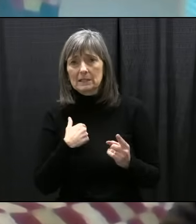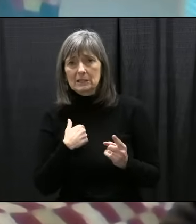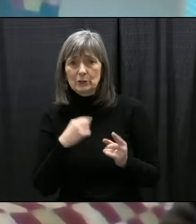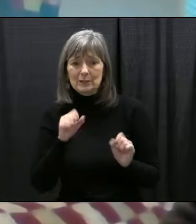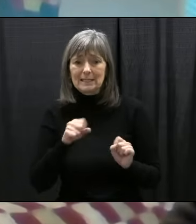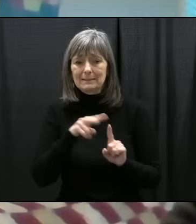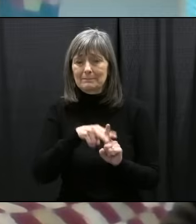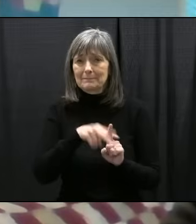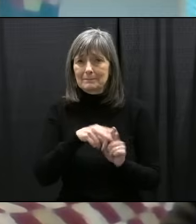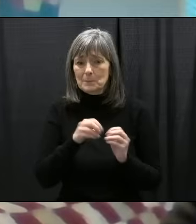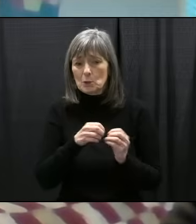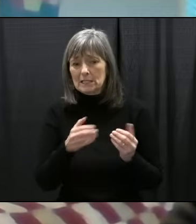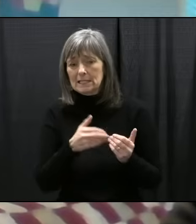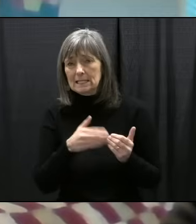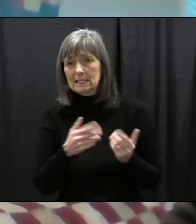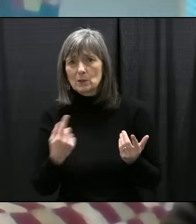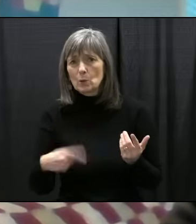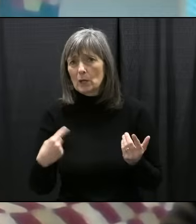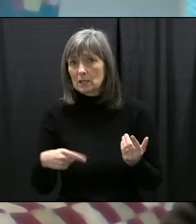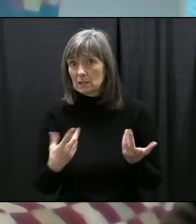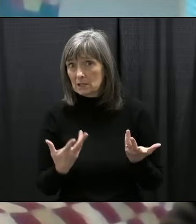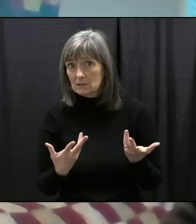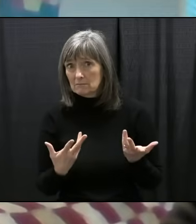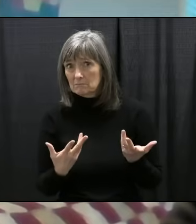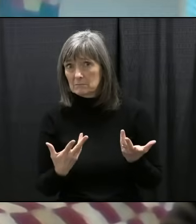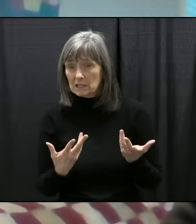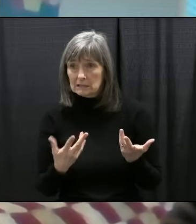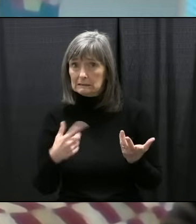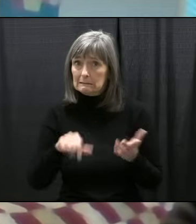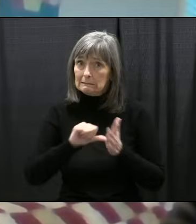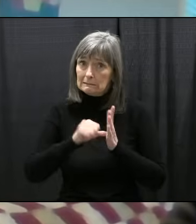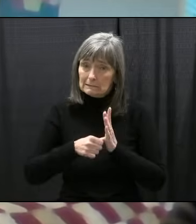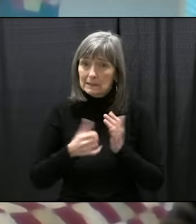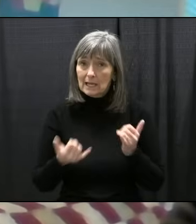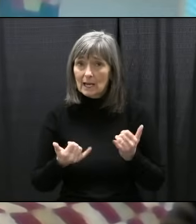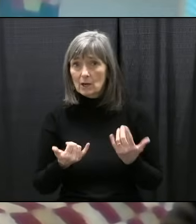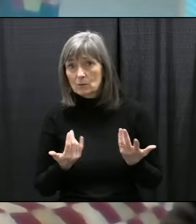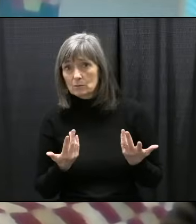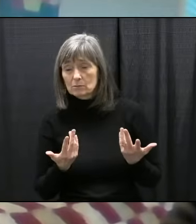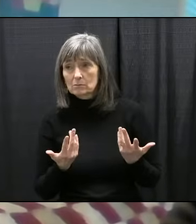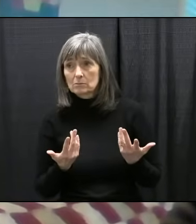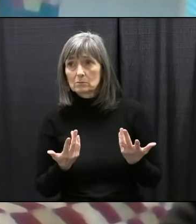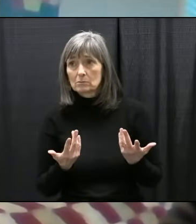start booking that third vaccine, given, like you say, the importance of having your third shot?